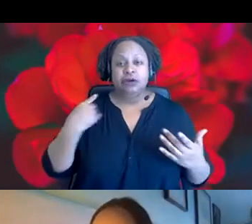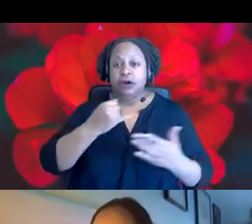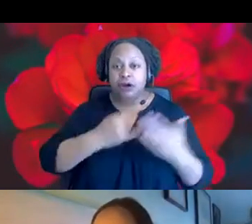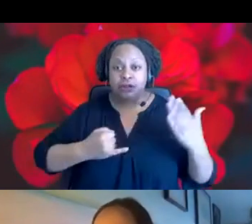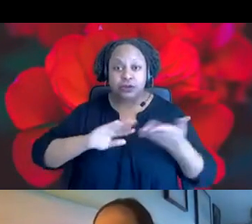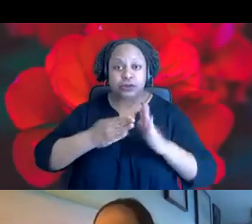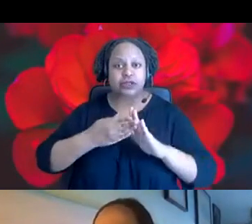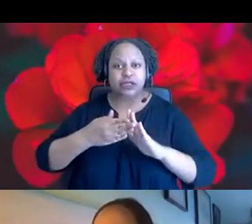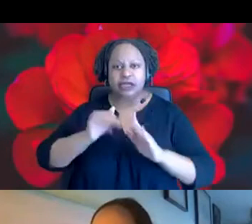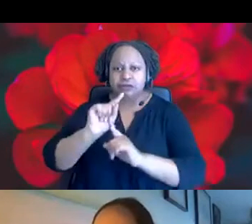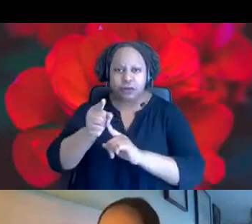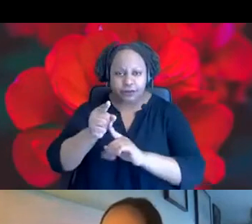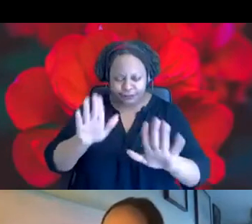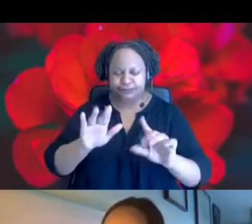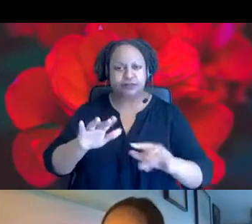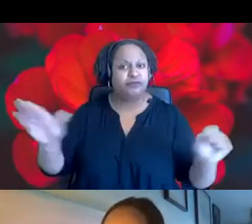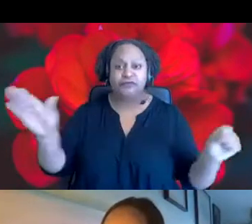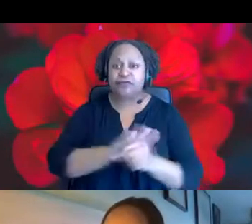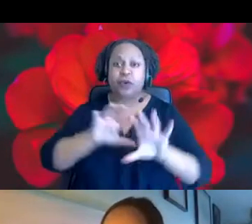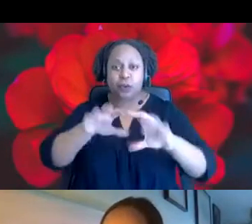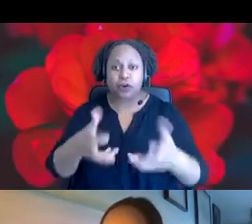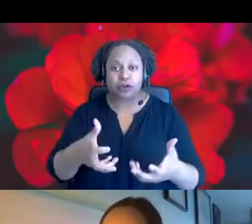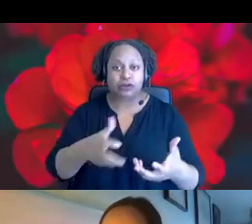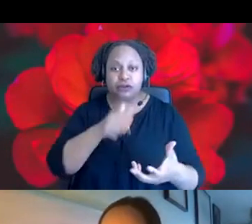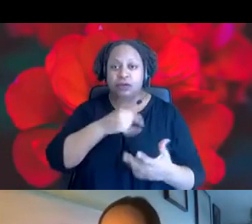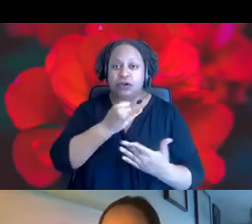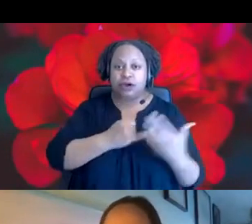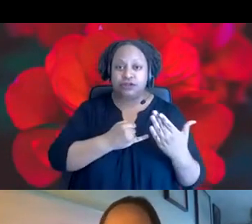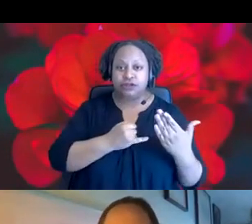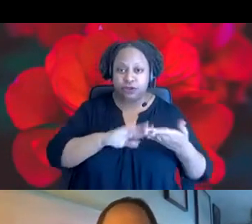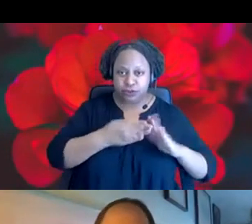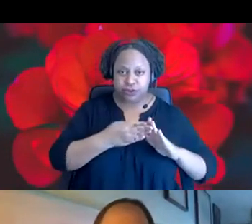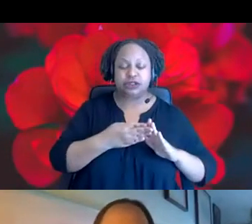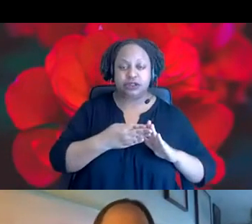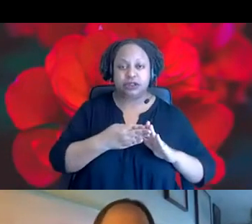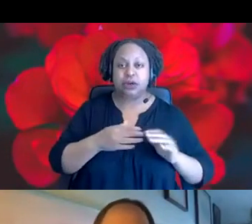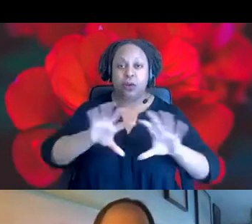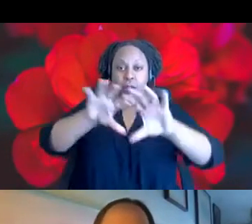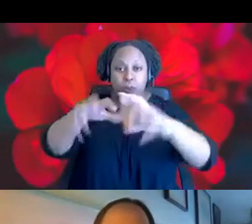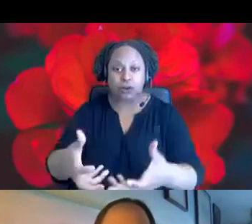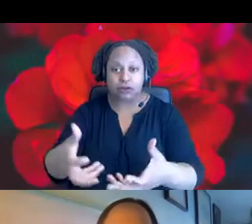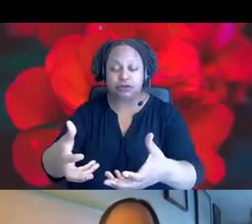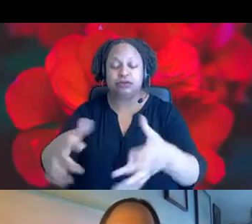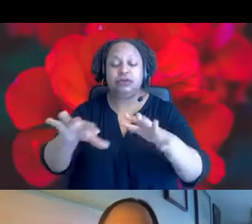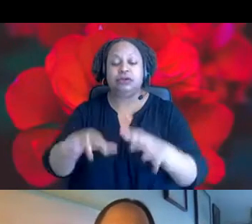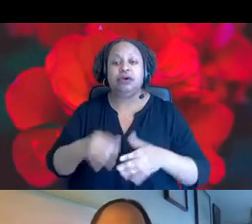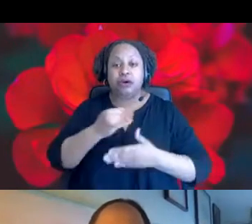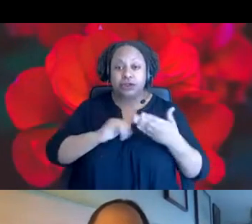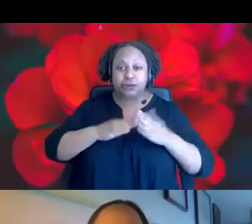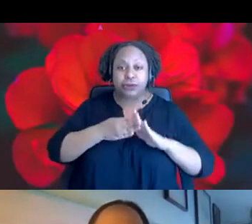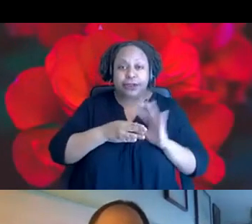community, well, okay, the entire world, but then the microcosm of like arts communities across the country and in North